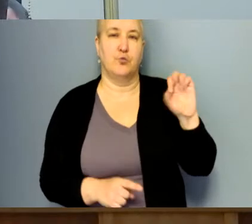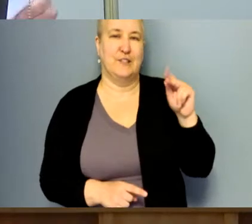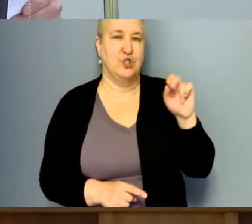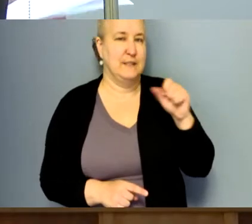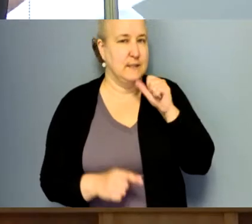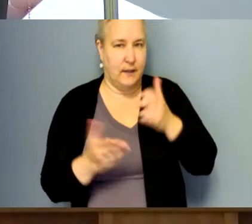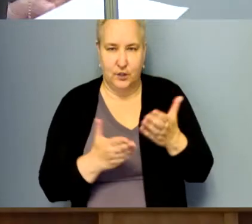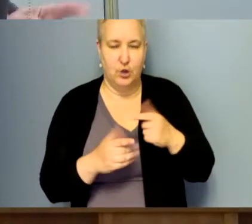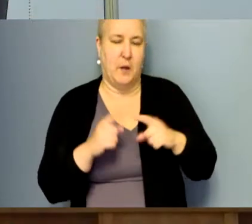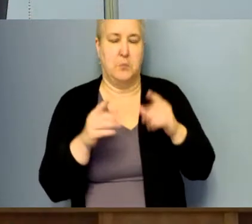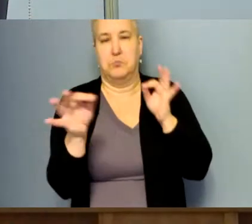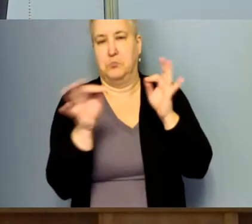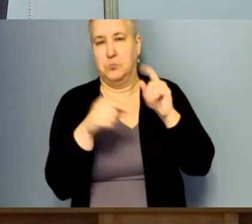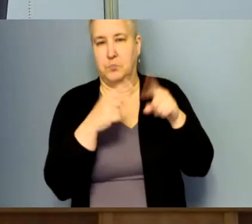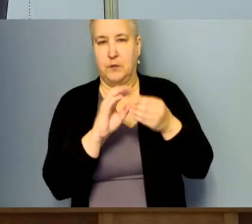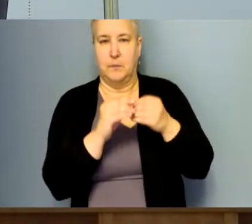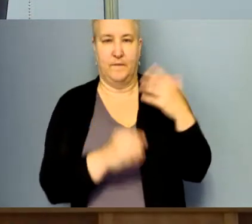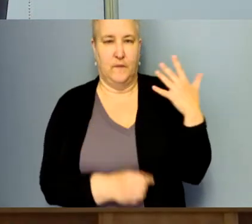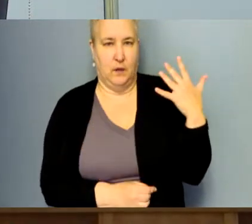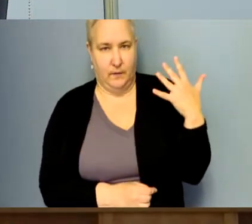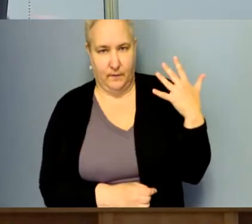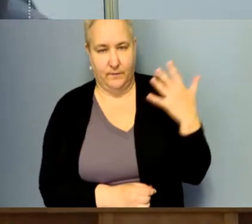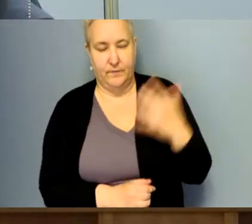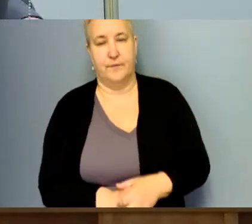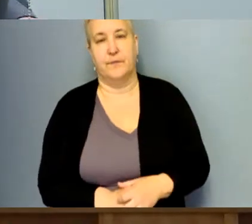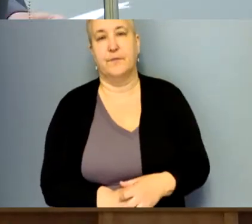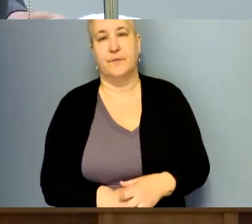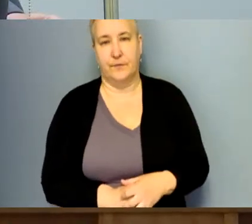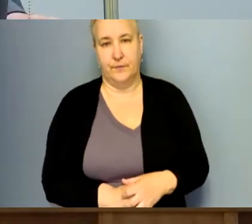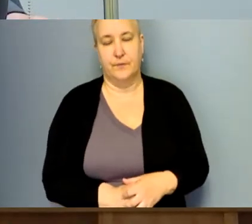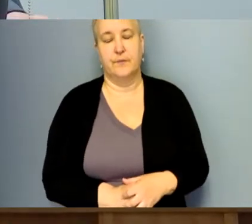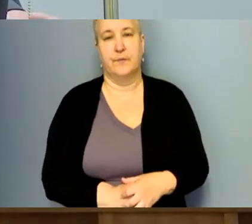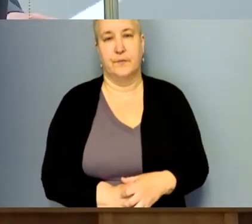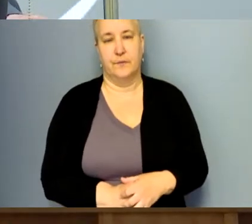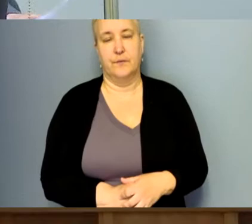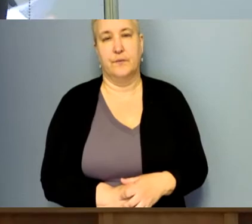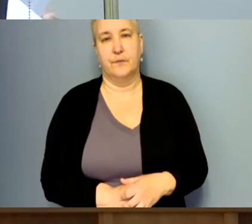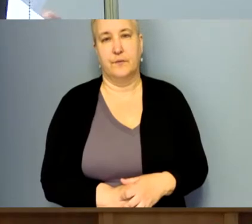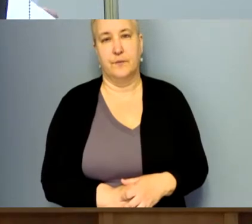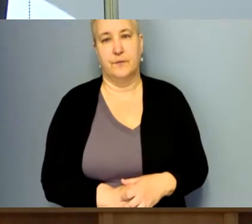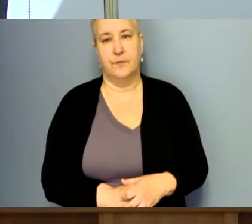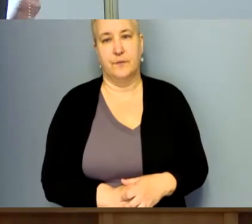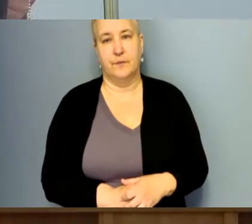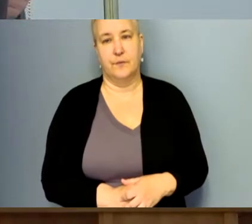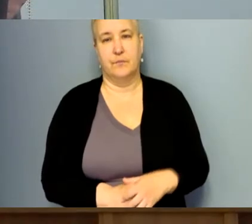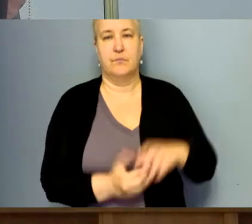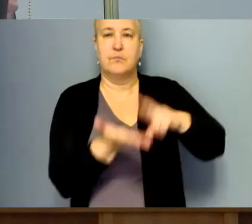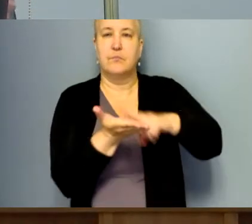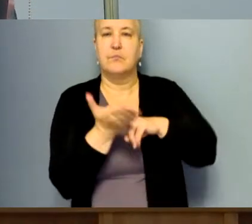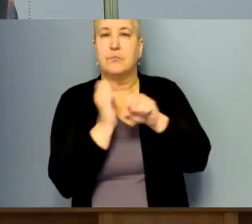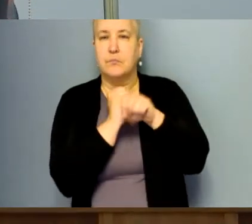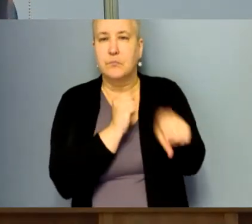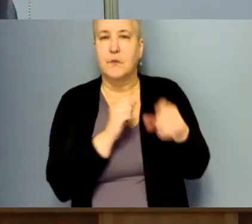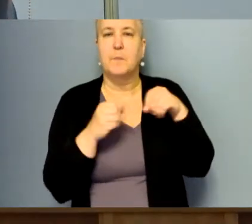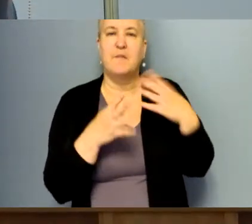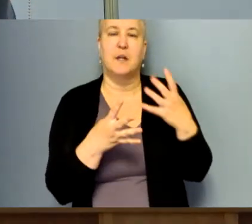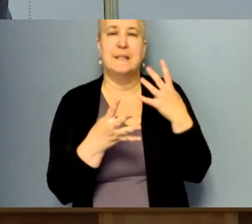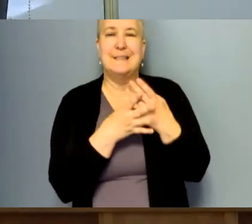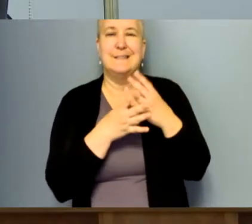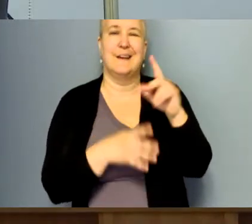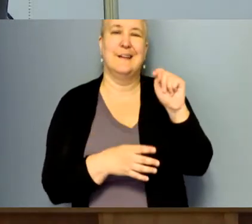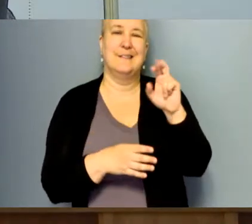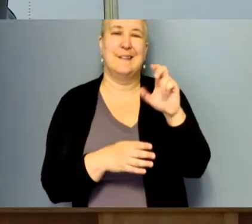here, but just talking about item 5, which is contract extension, provide inmate